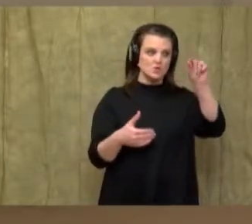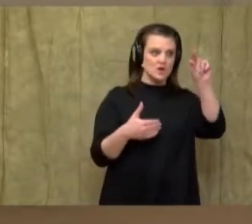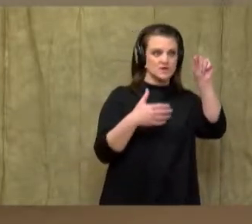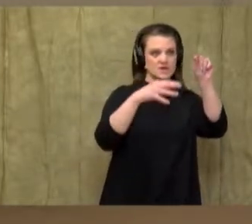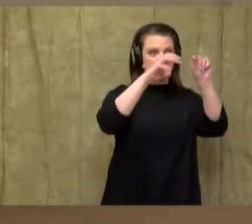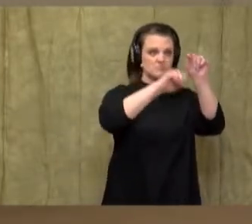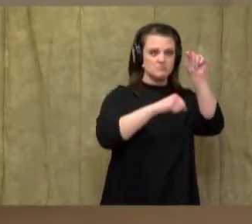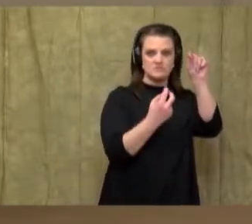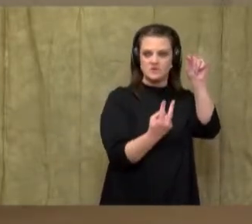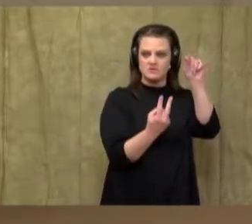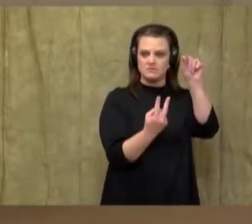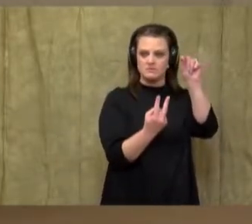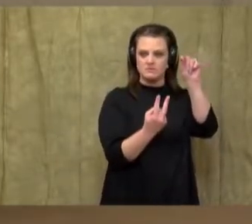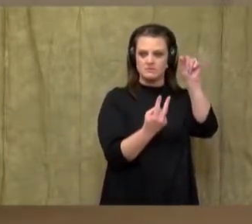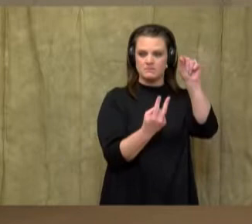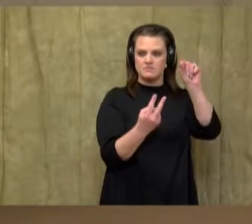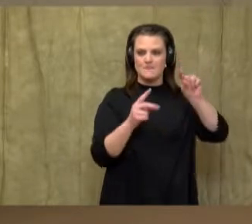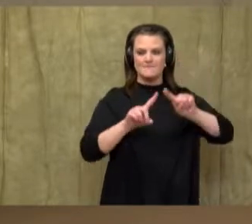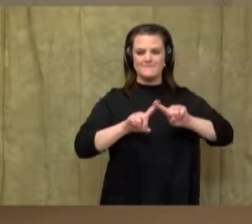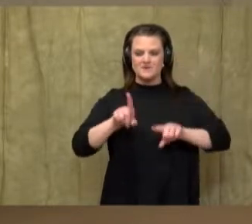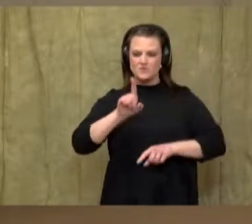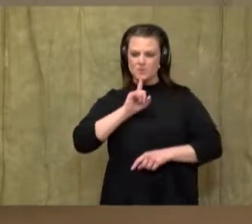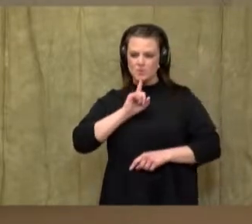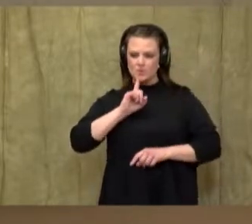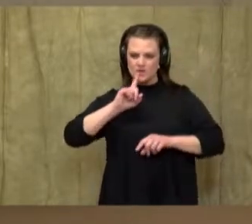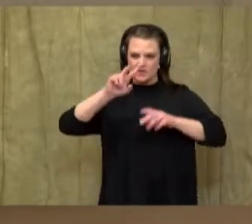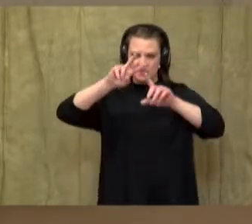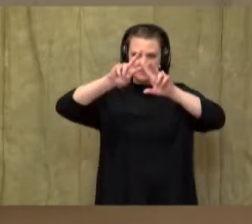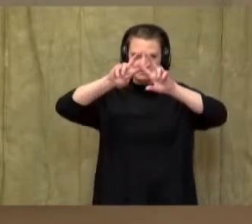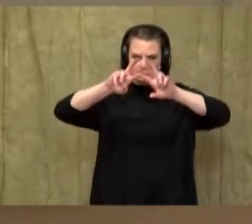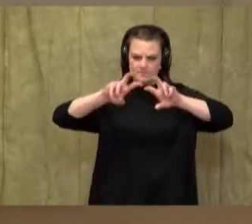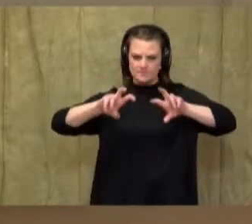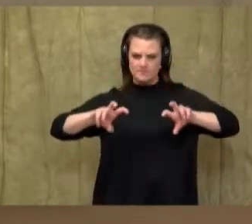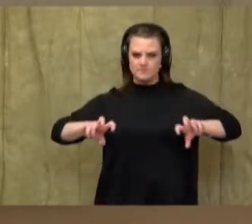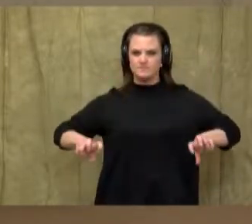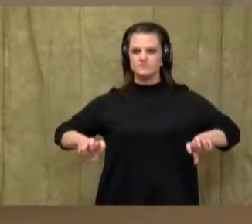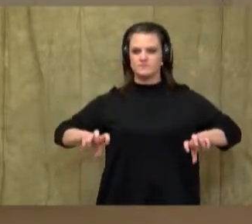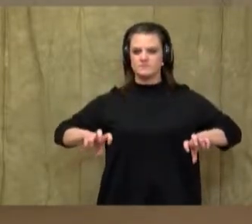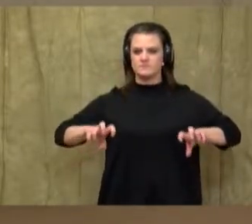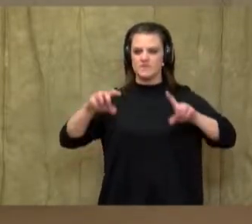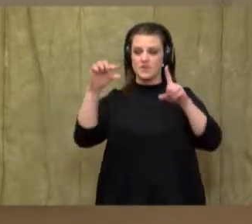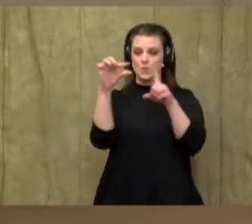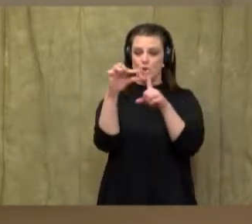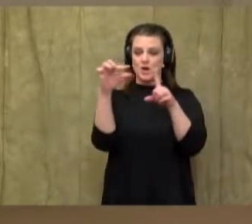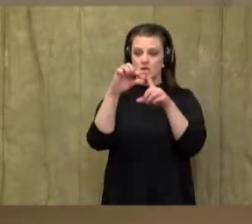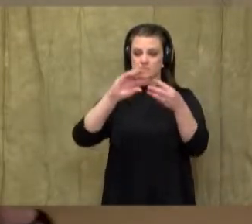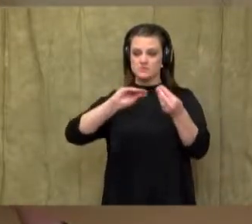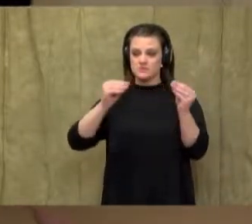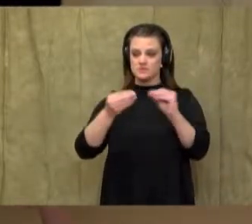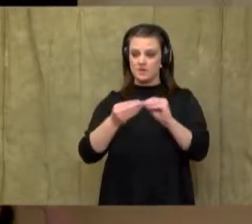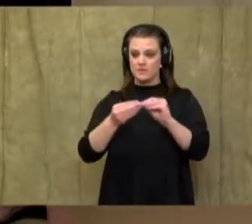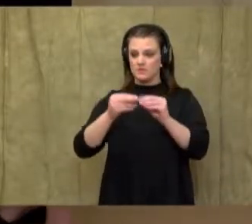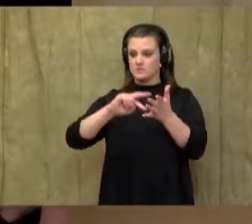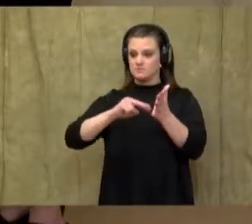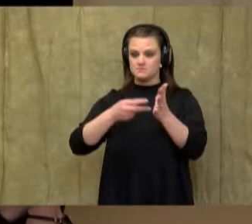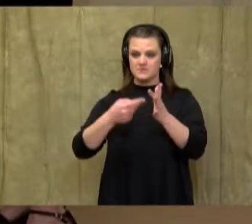from 20. But if you really look closely, here's what those words and numbers